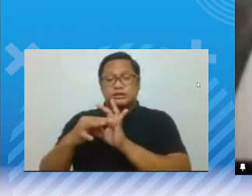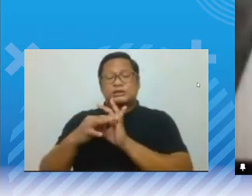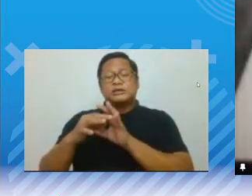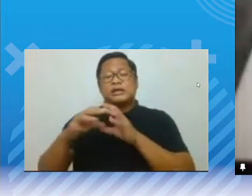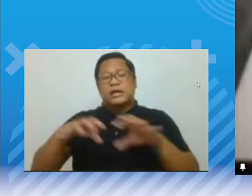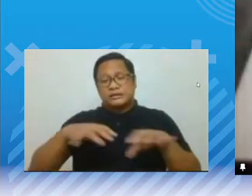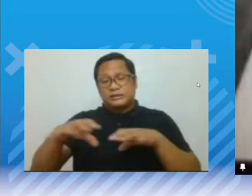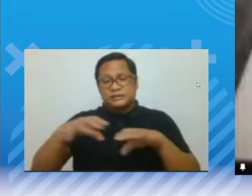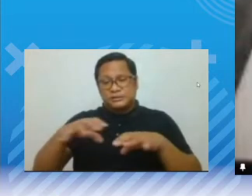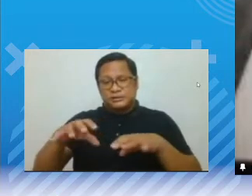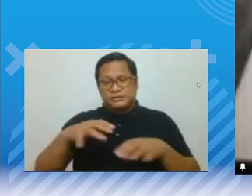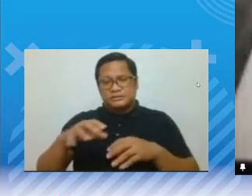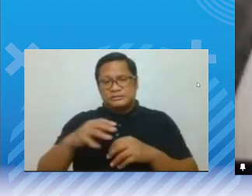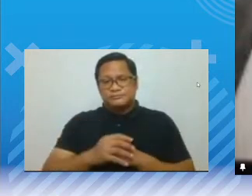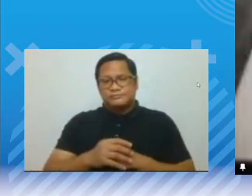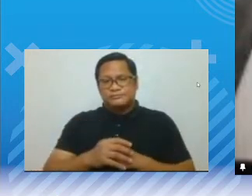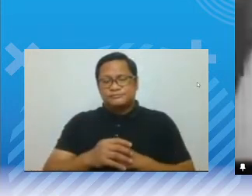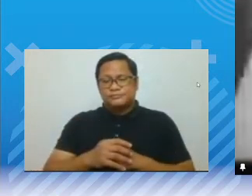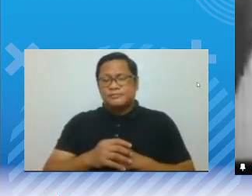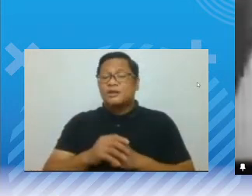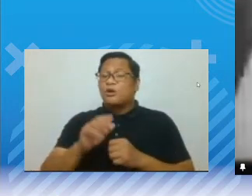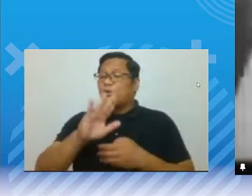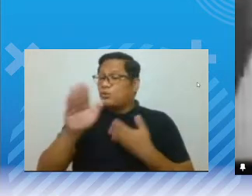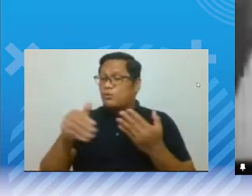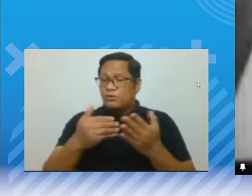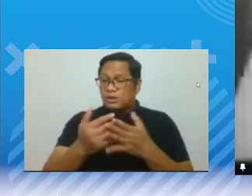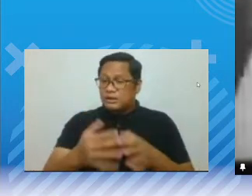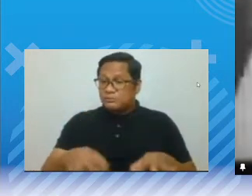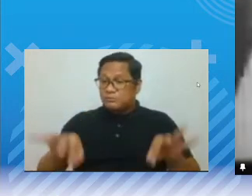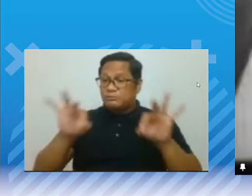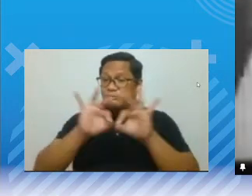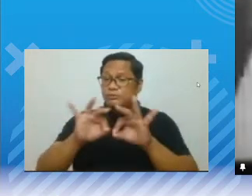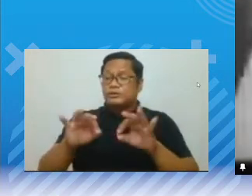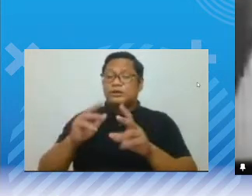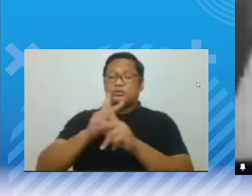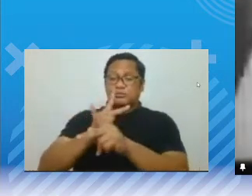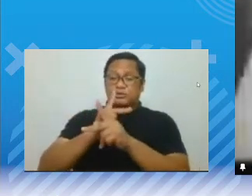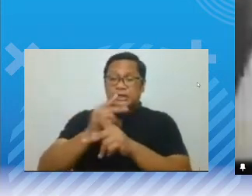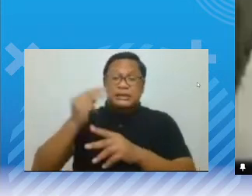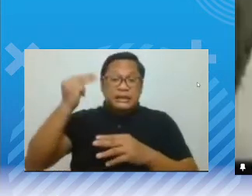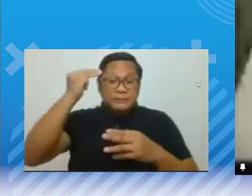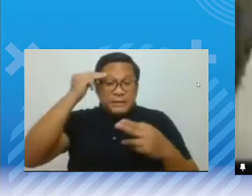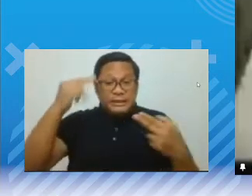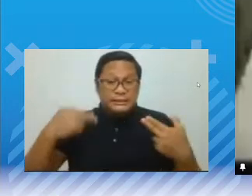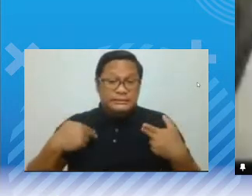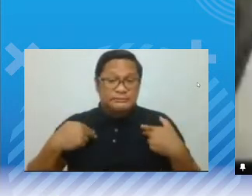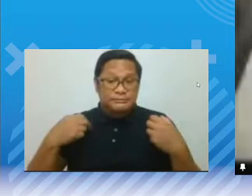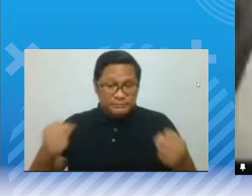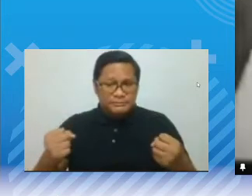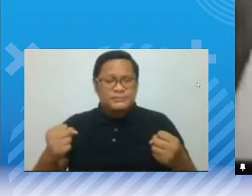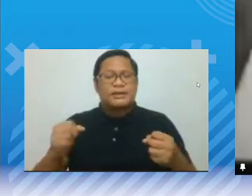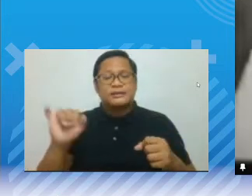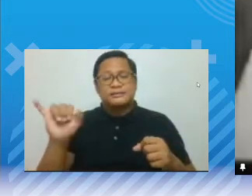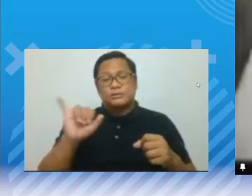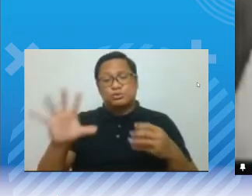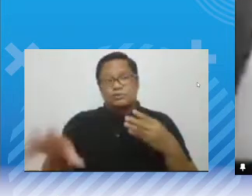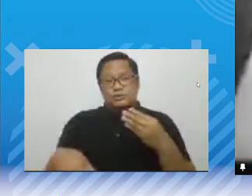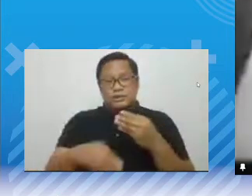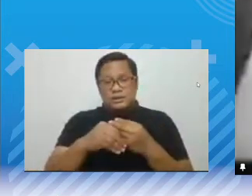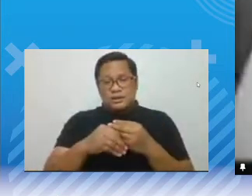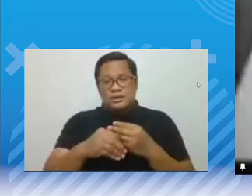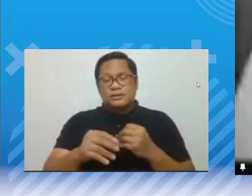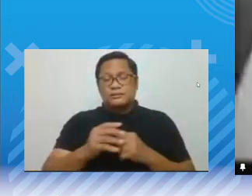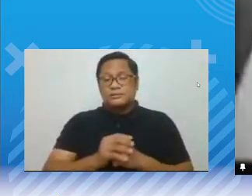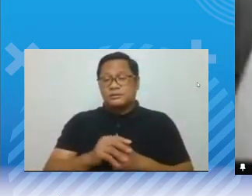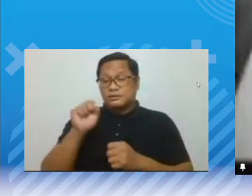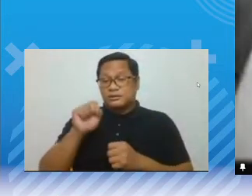refuel. These are all essential to protect our mental health. And if I may add also, aside from